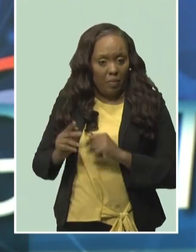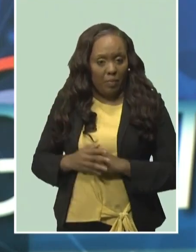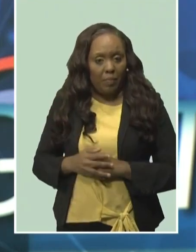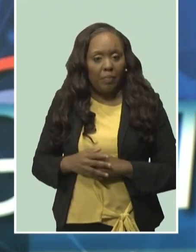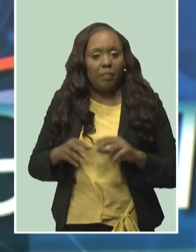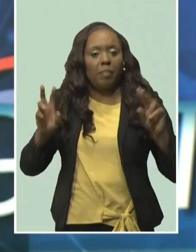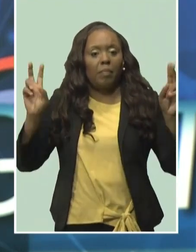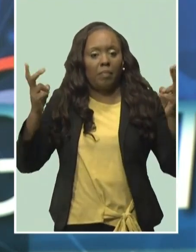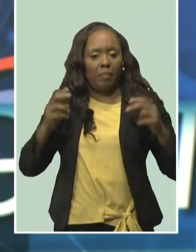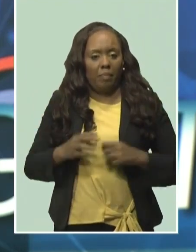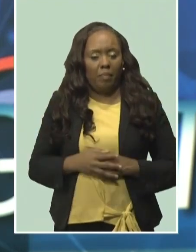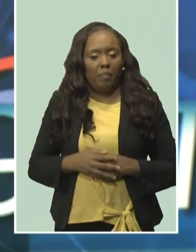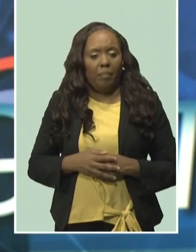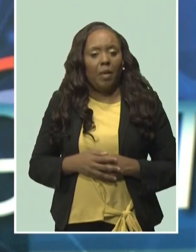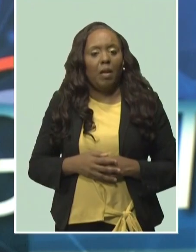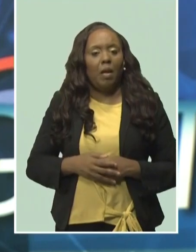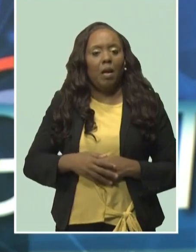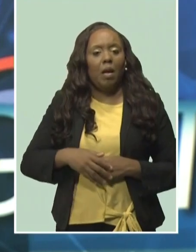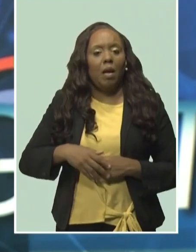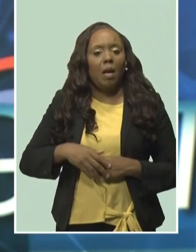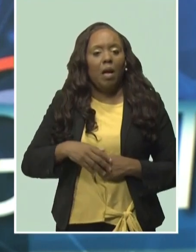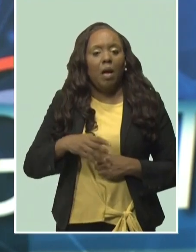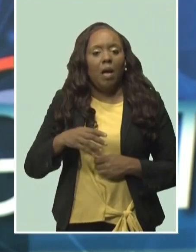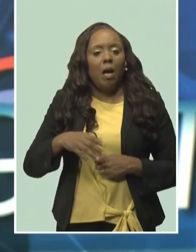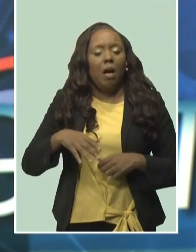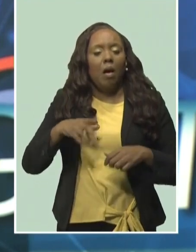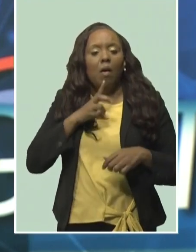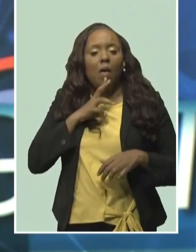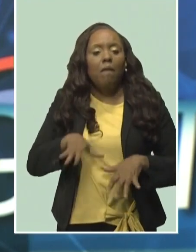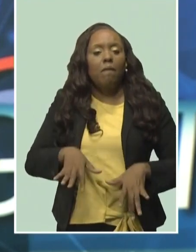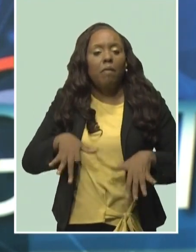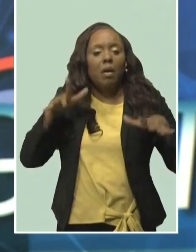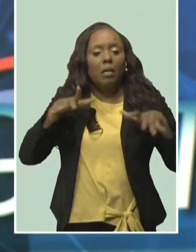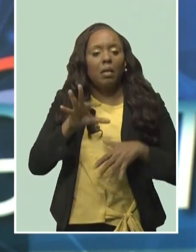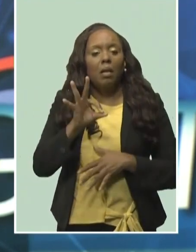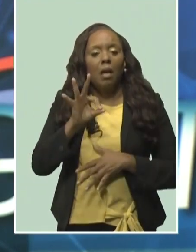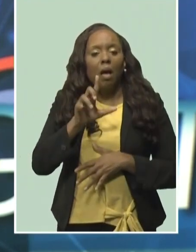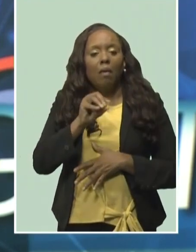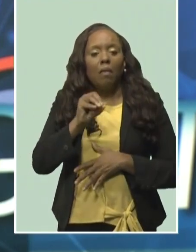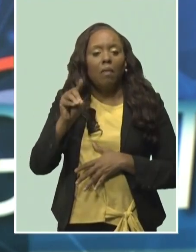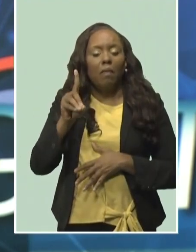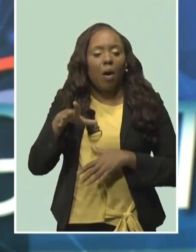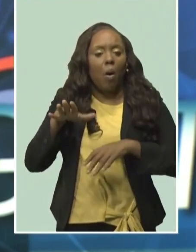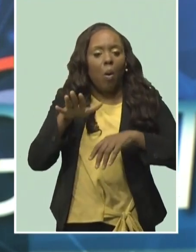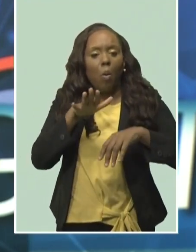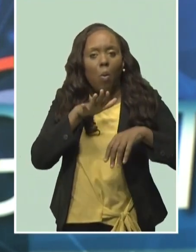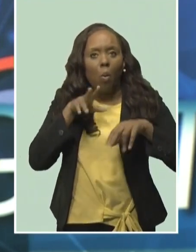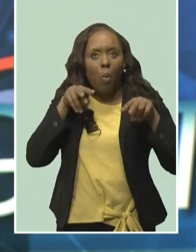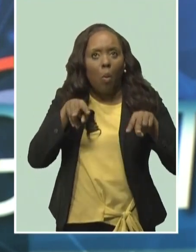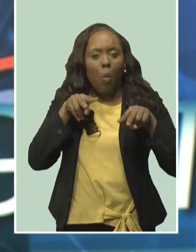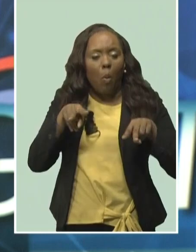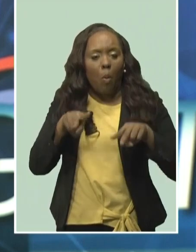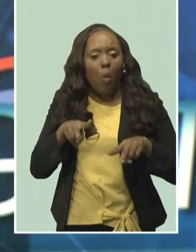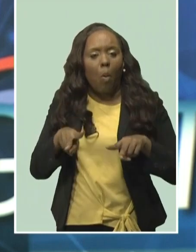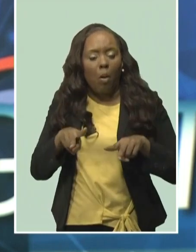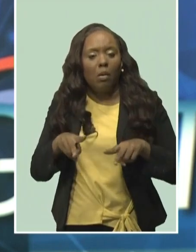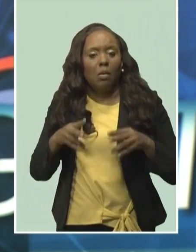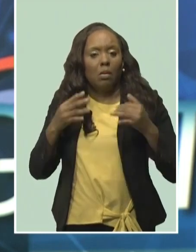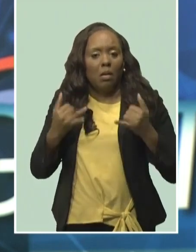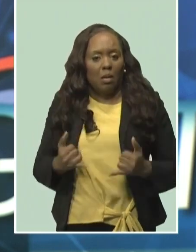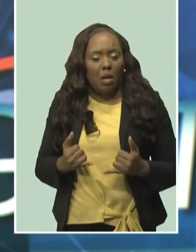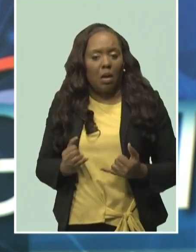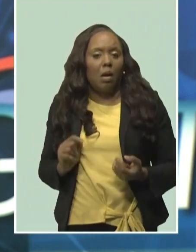for Barbados until 6 tomorrow evening. The Barbados Meteorological Services says unstable conditions associated with